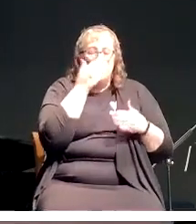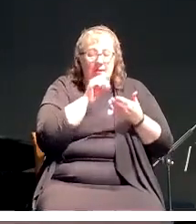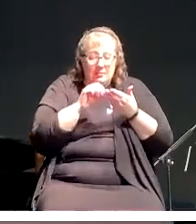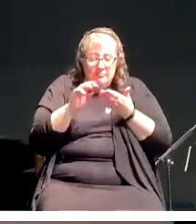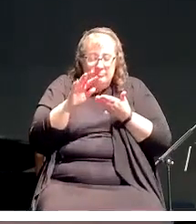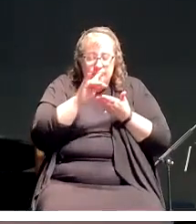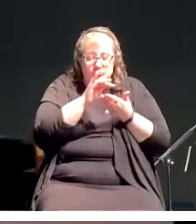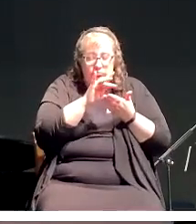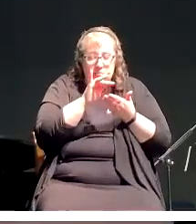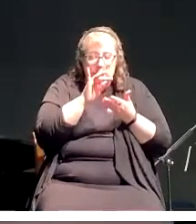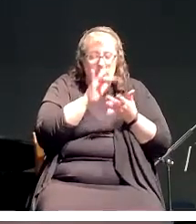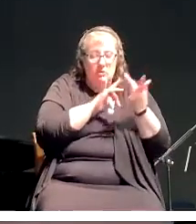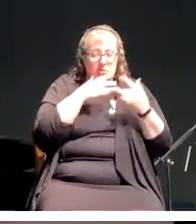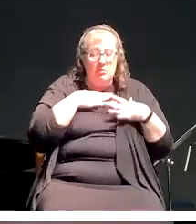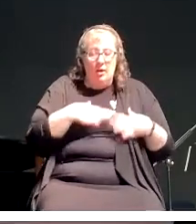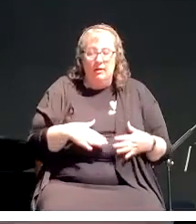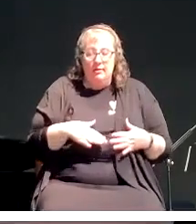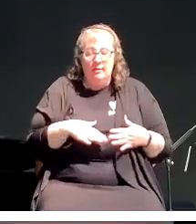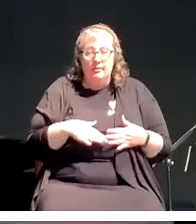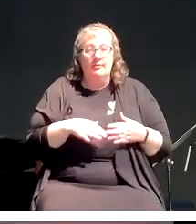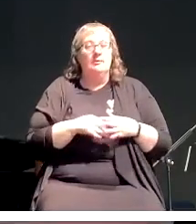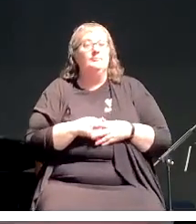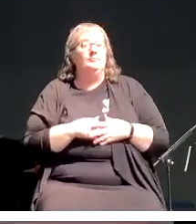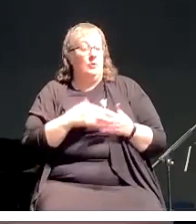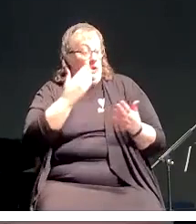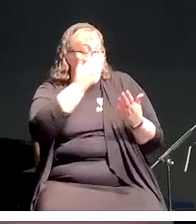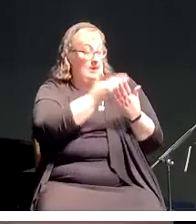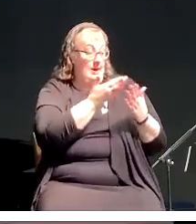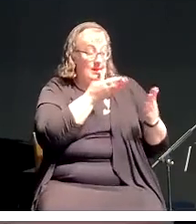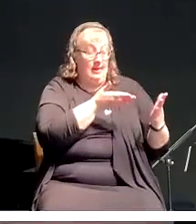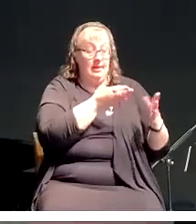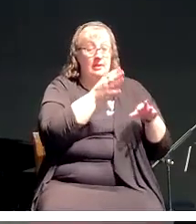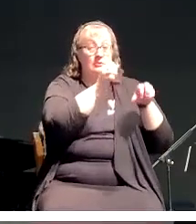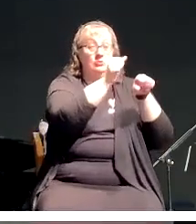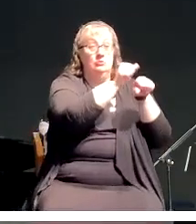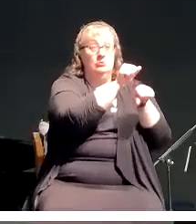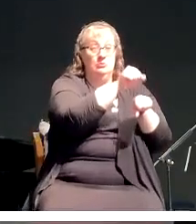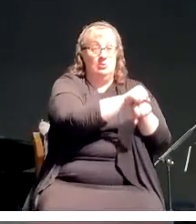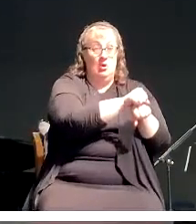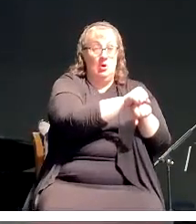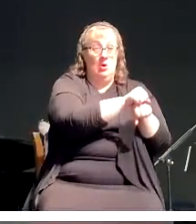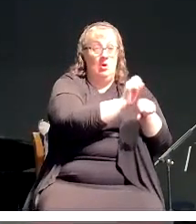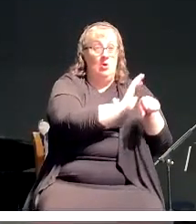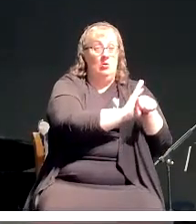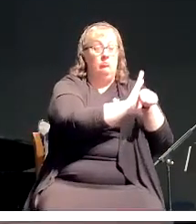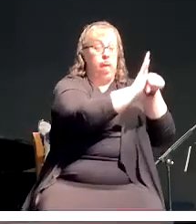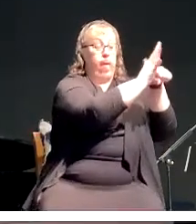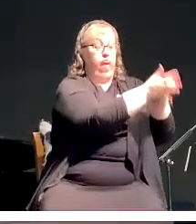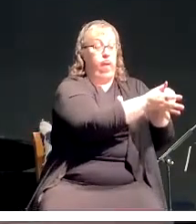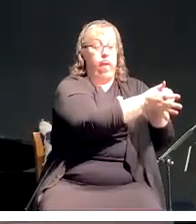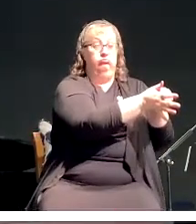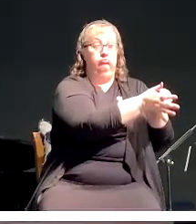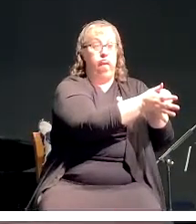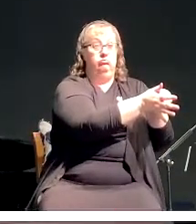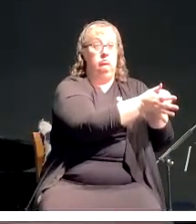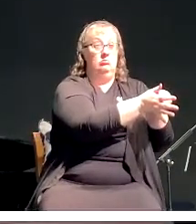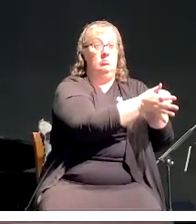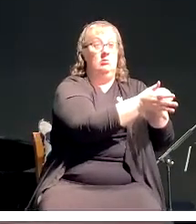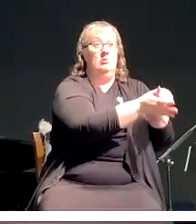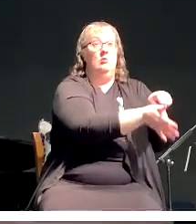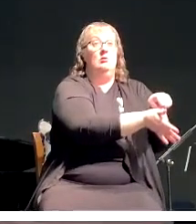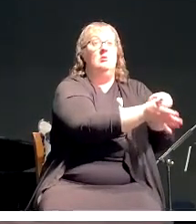put on Jesus' body. When they got there, though, the stone that was rolled in front of the tomb was now